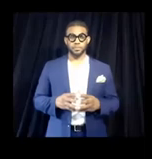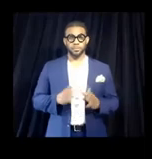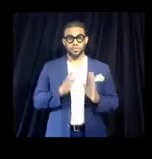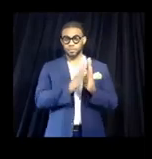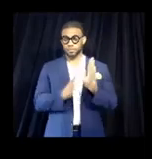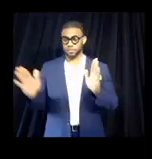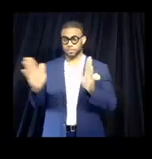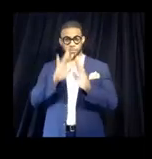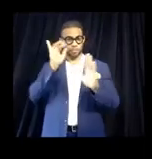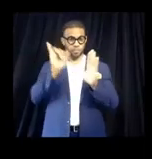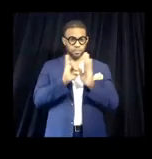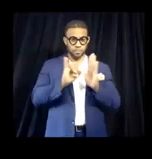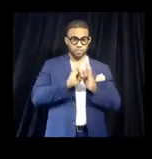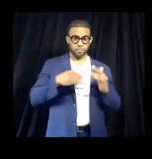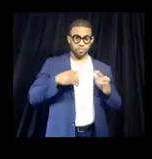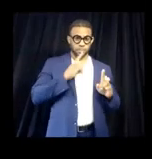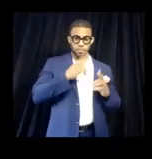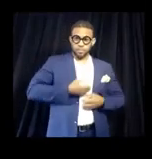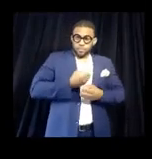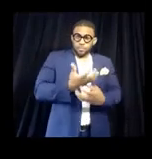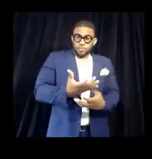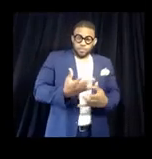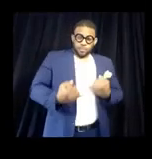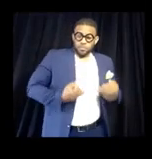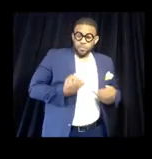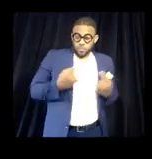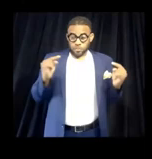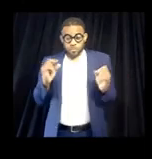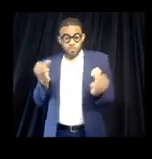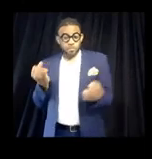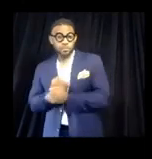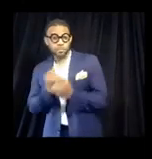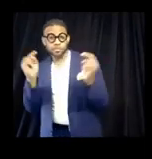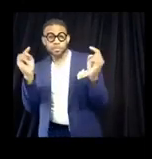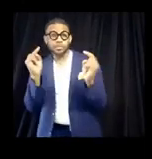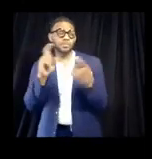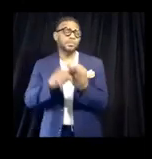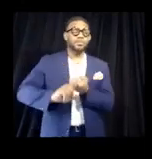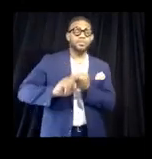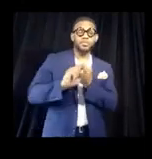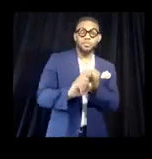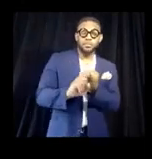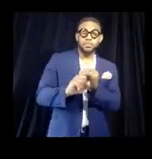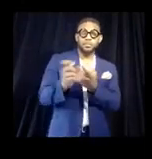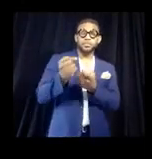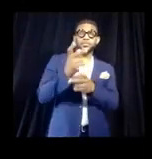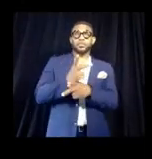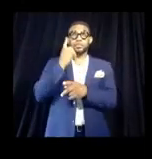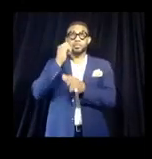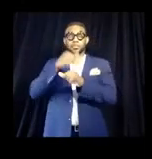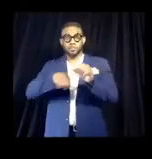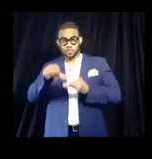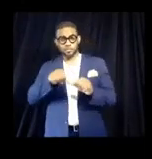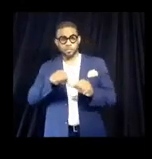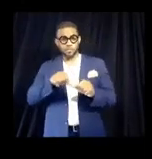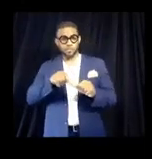A spectrum of identities and states of being are expressed: joy, hurt, love, pain, friendship, holding and caring